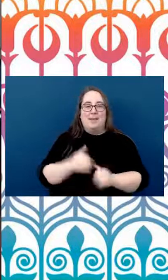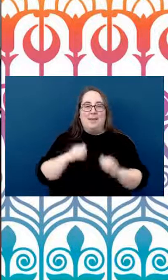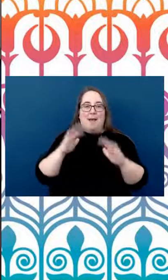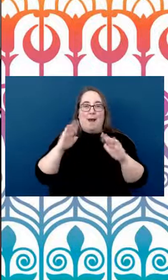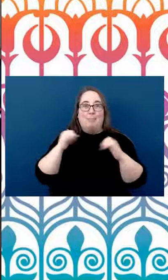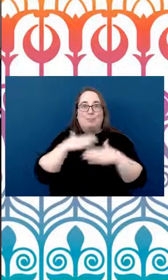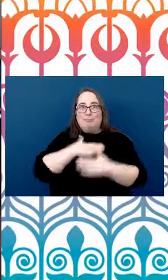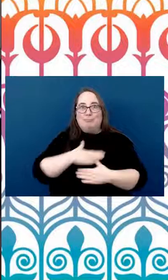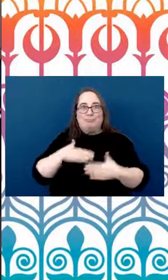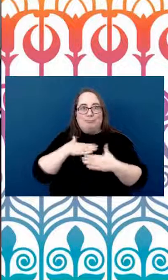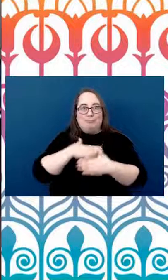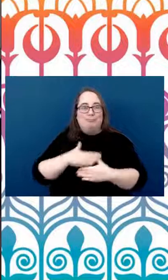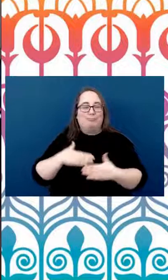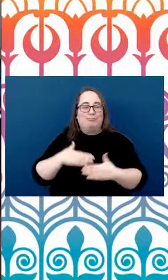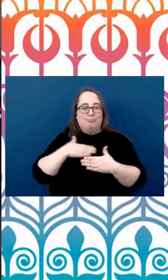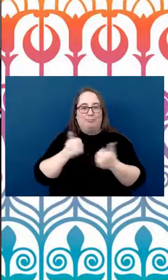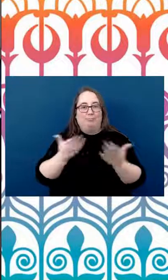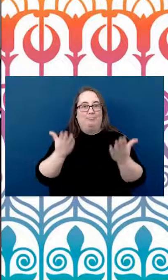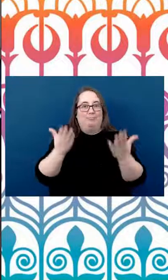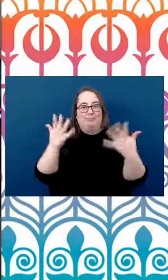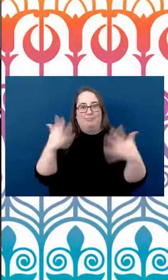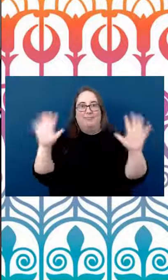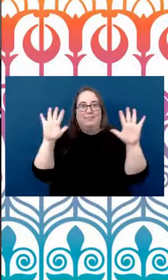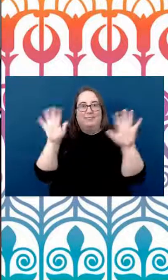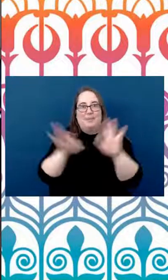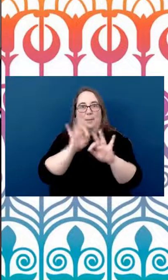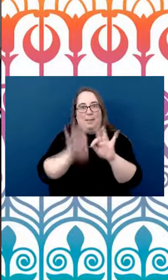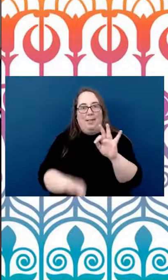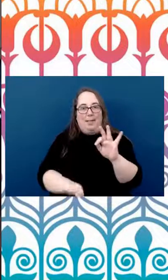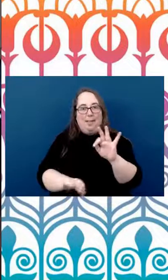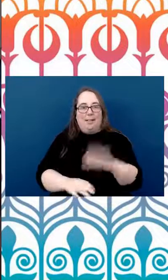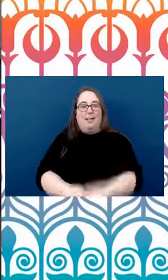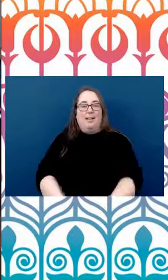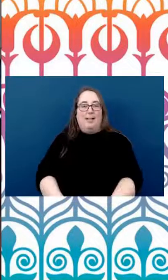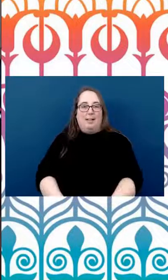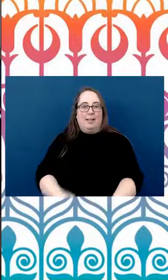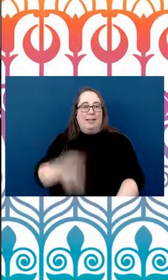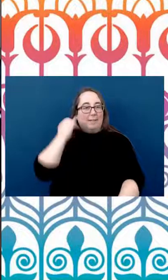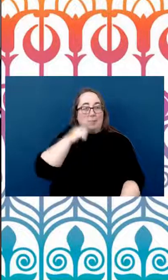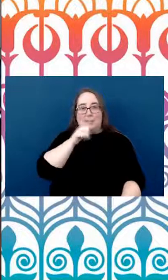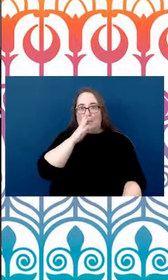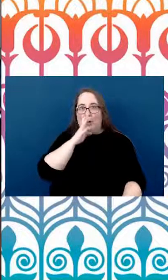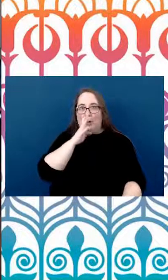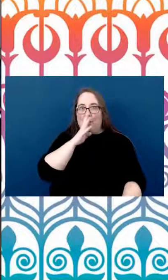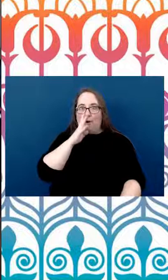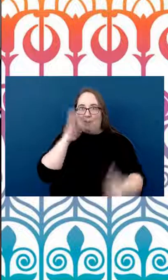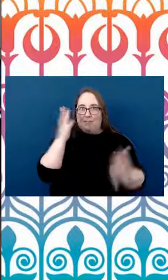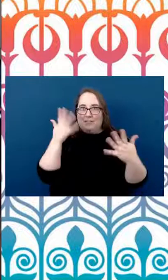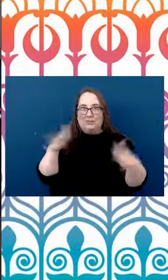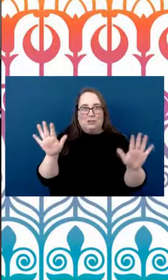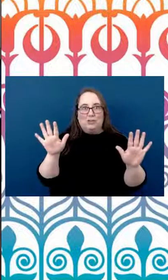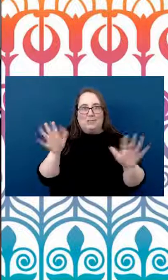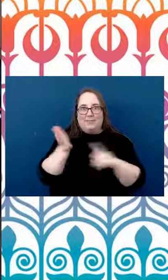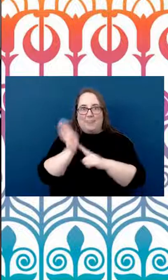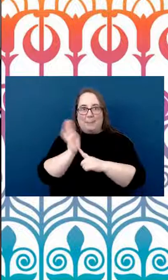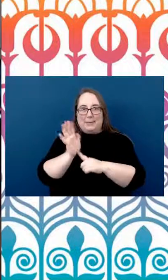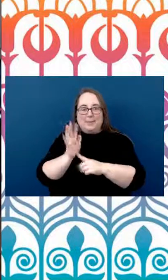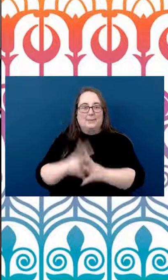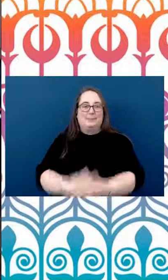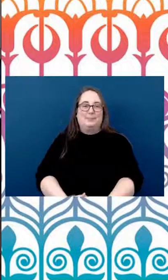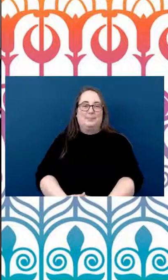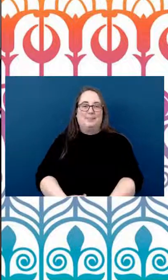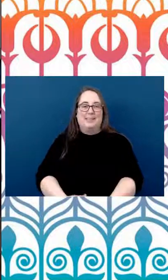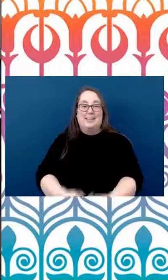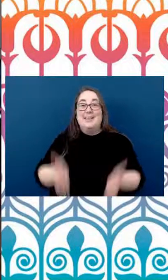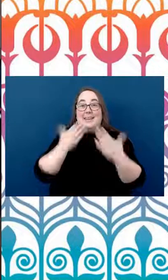fun. I mean, this is it. It's simple. I think if I wasn't talking, we probably would be done in like 5 minutes. But thanks